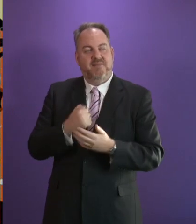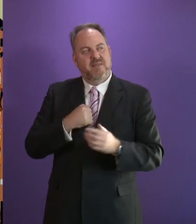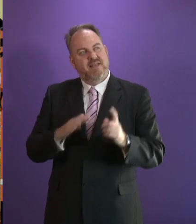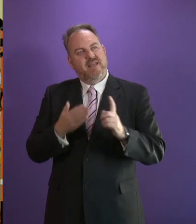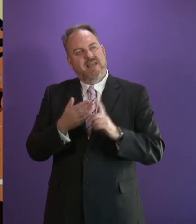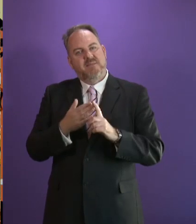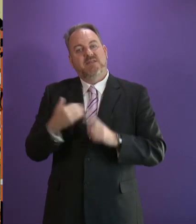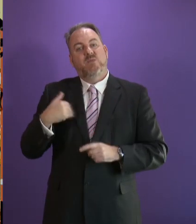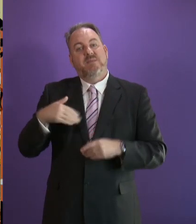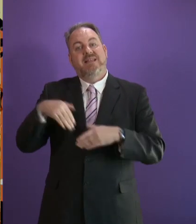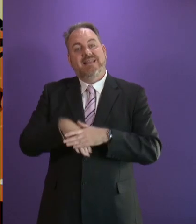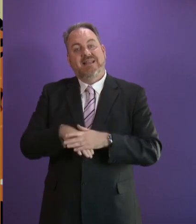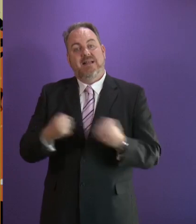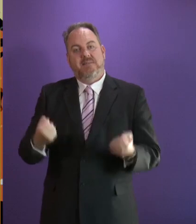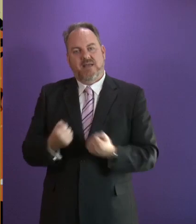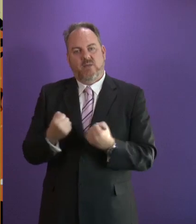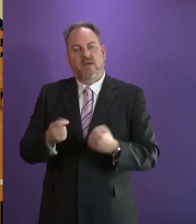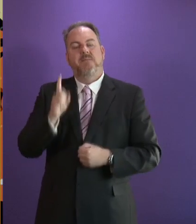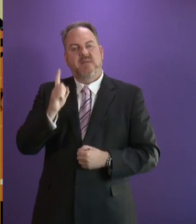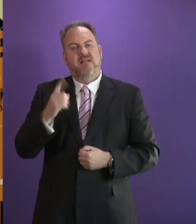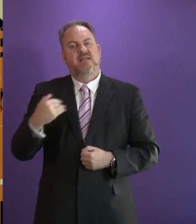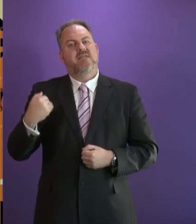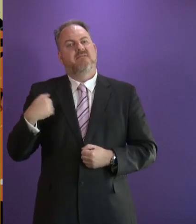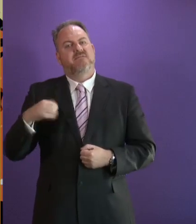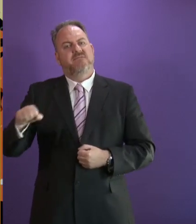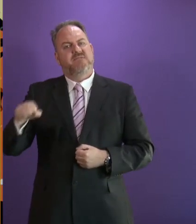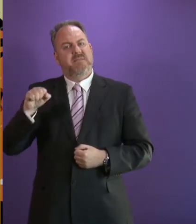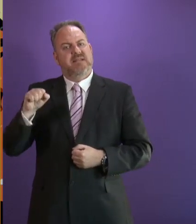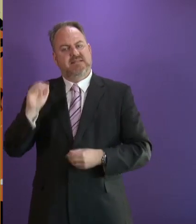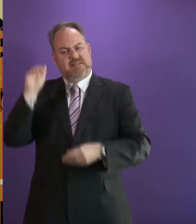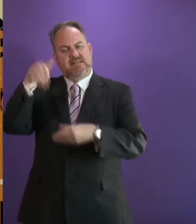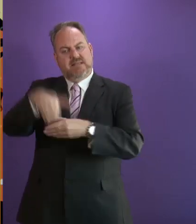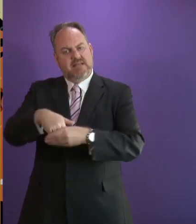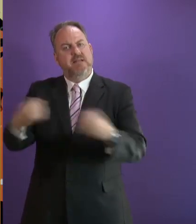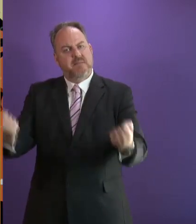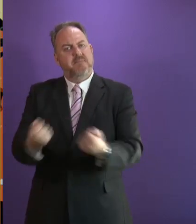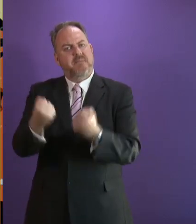positions of power, but I want feminists in positions of power.